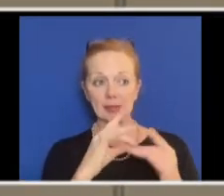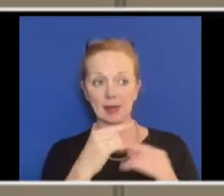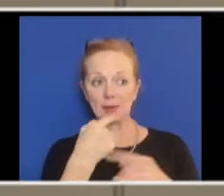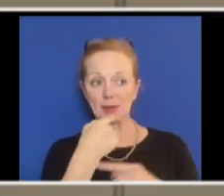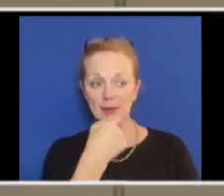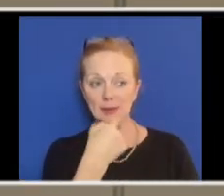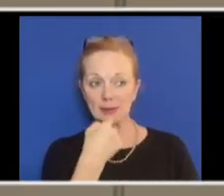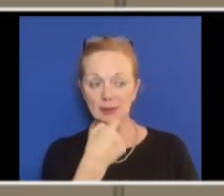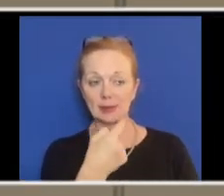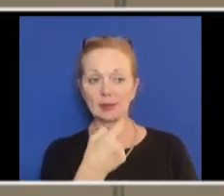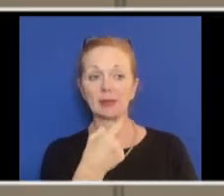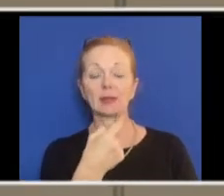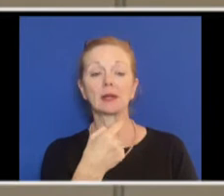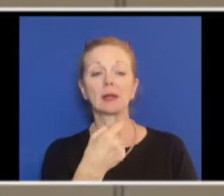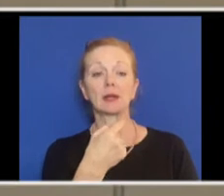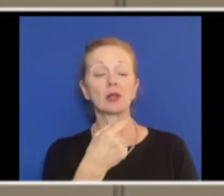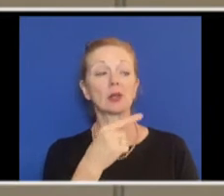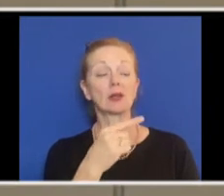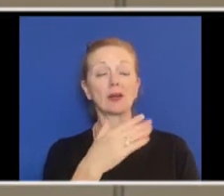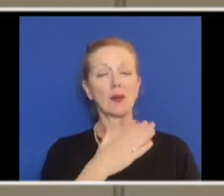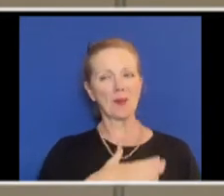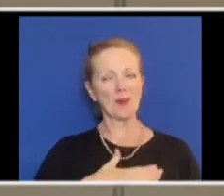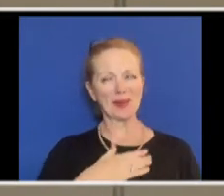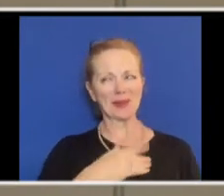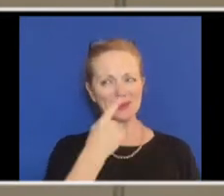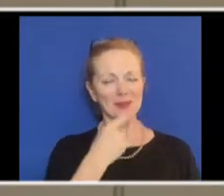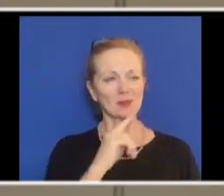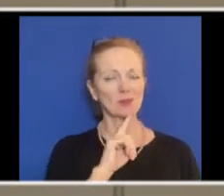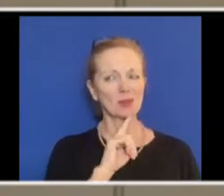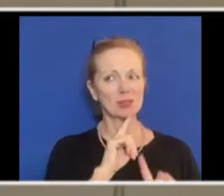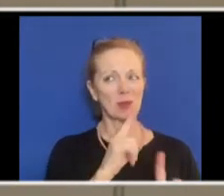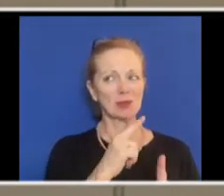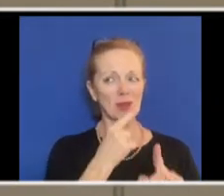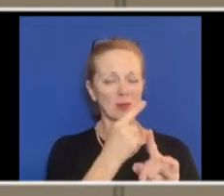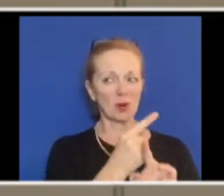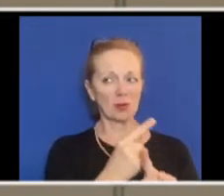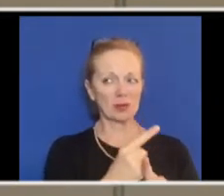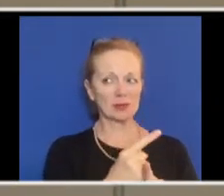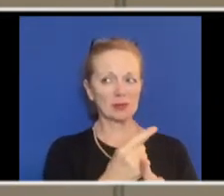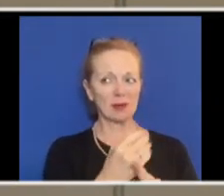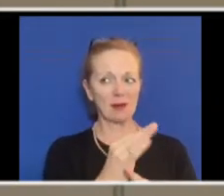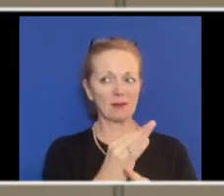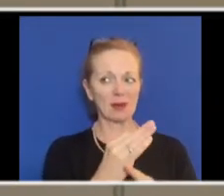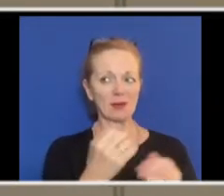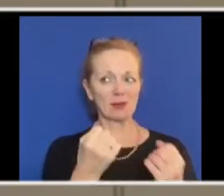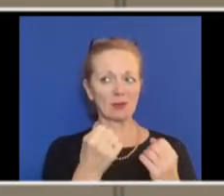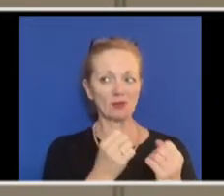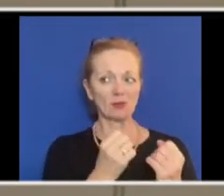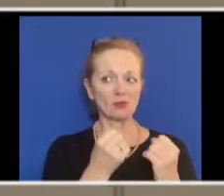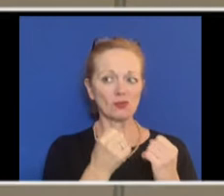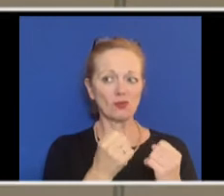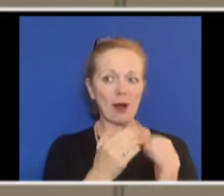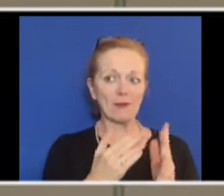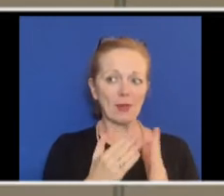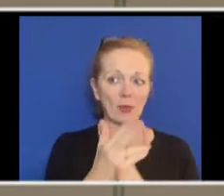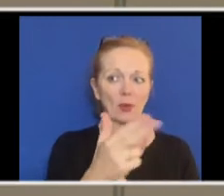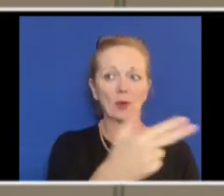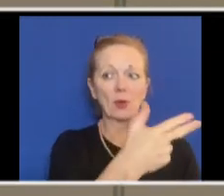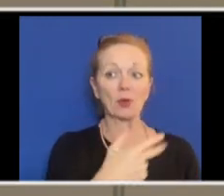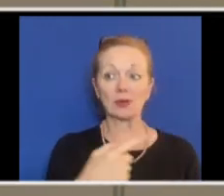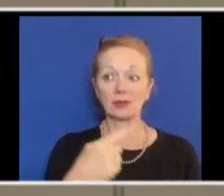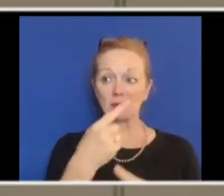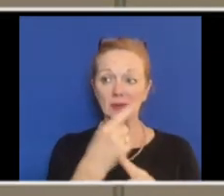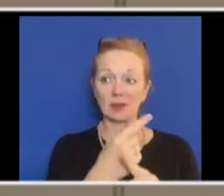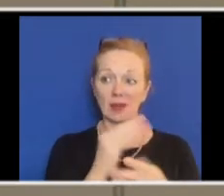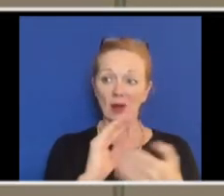um can you please respond to the appropriateness of uh drive-throughs in these Urban centers as as outlined